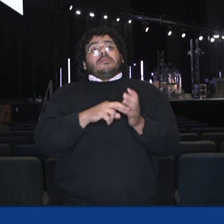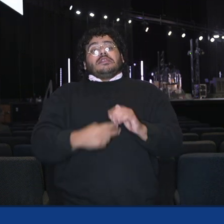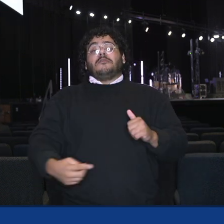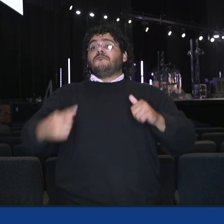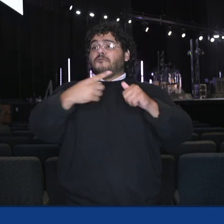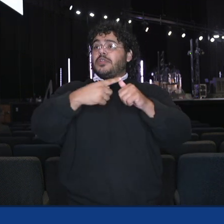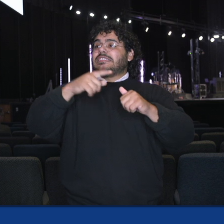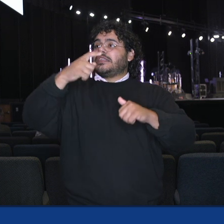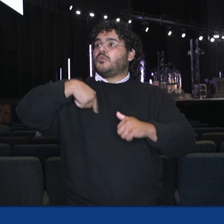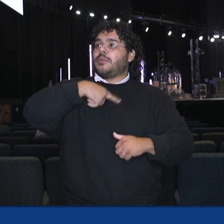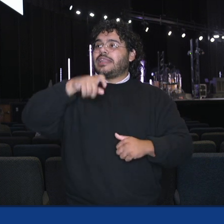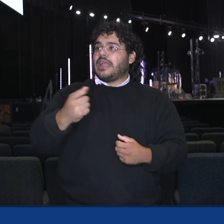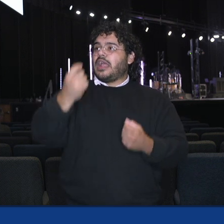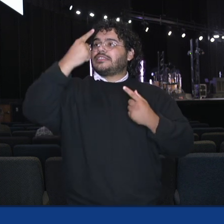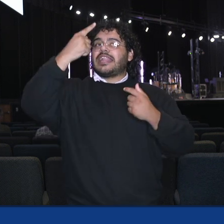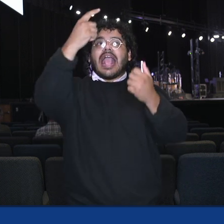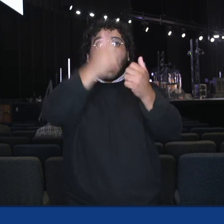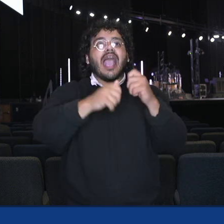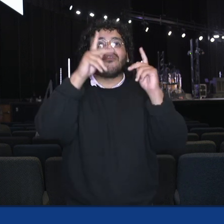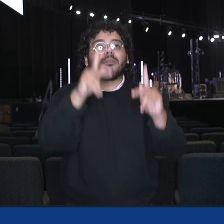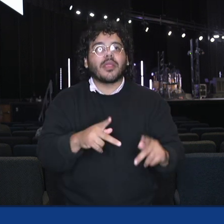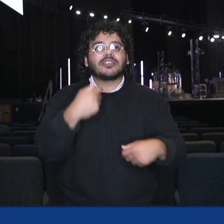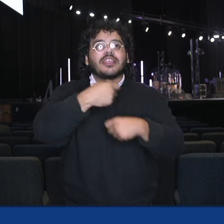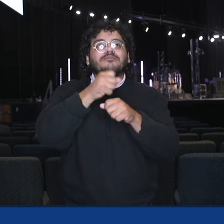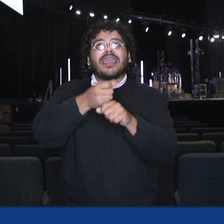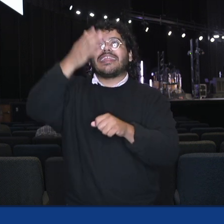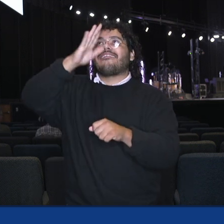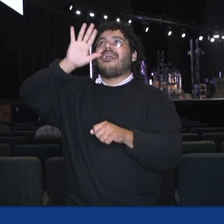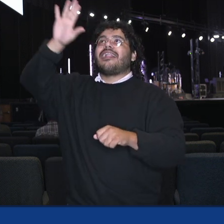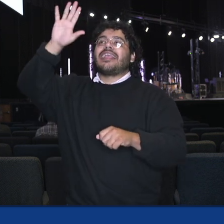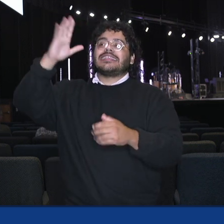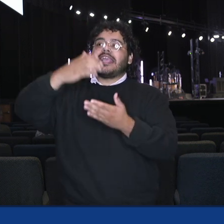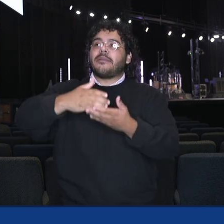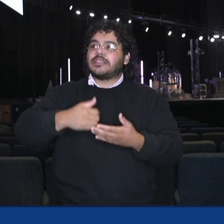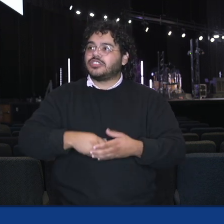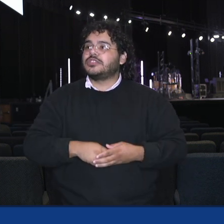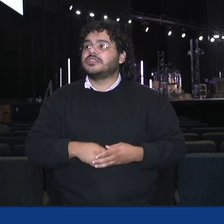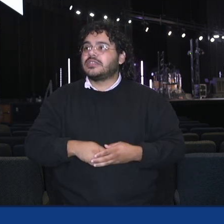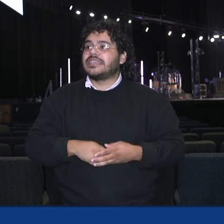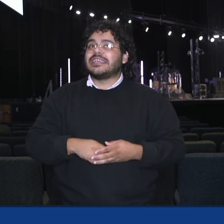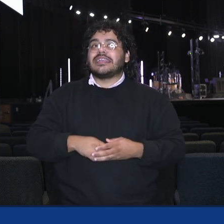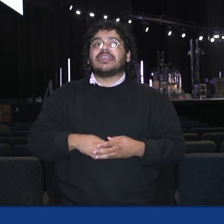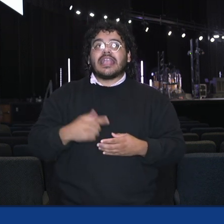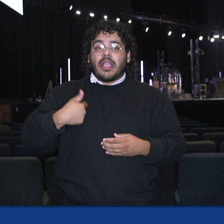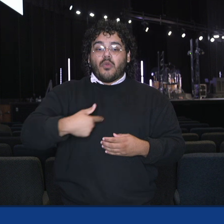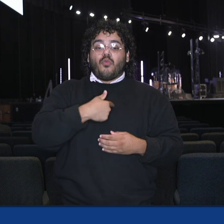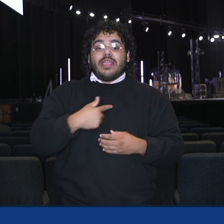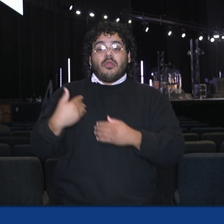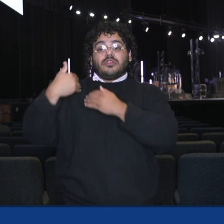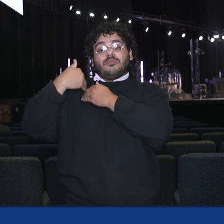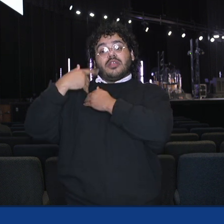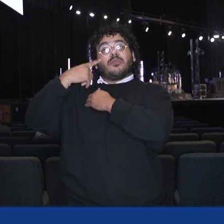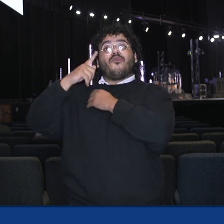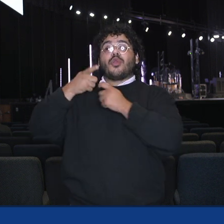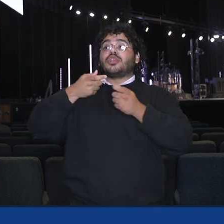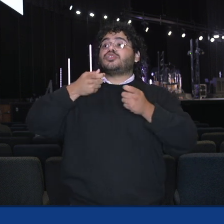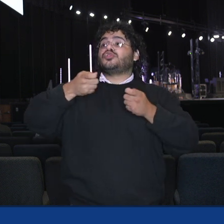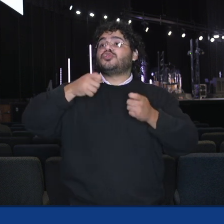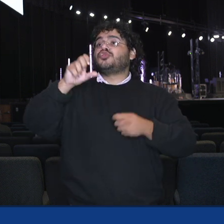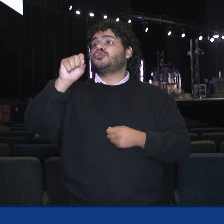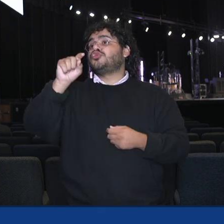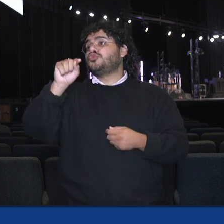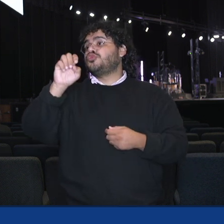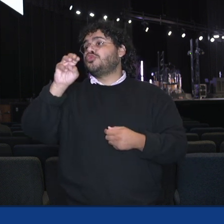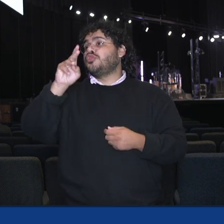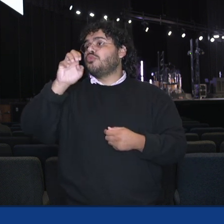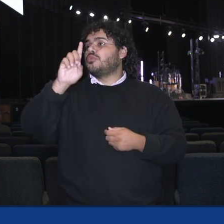God, and we're designed to reflect God's rule and stewardship of his kingdom, right? But into